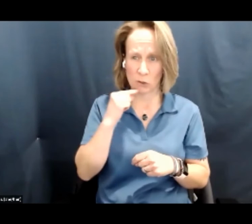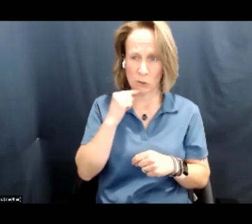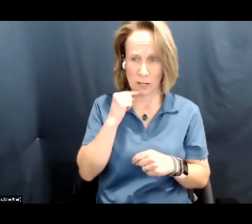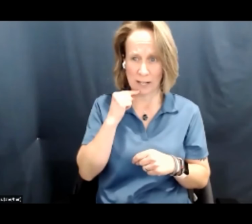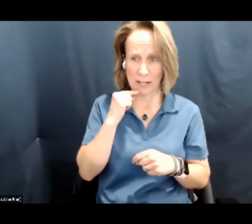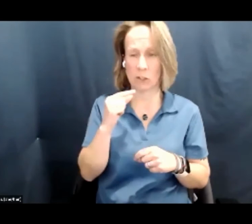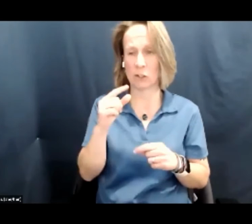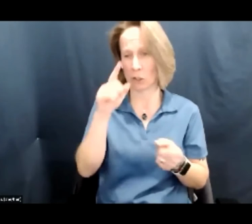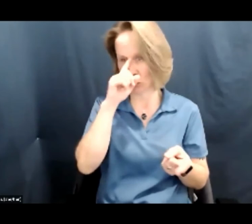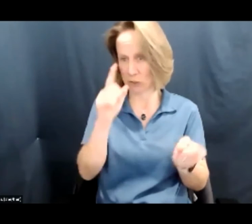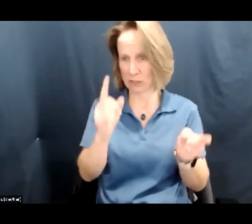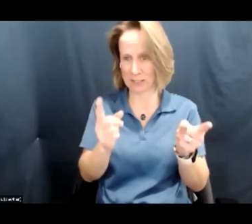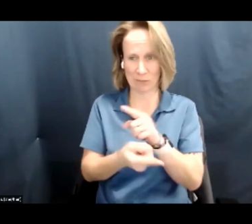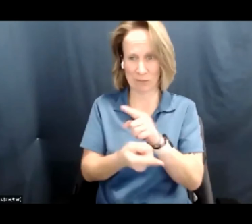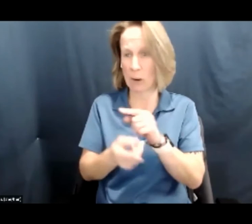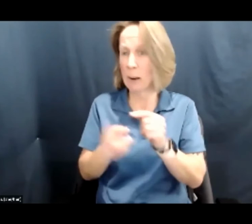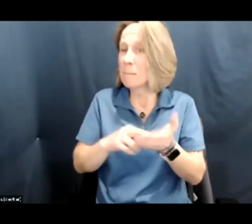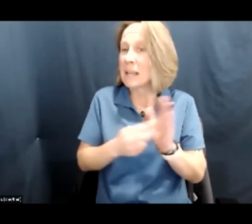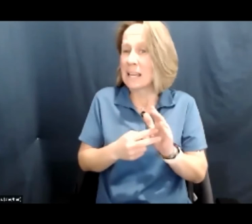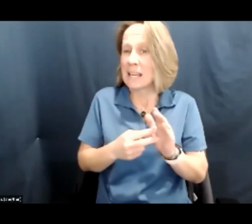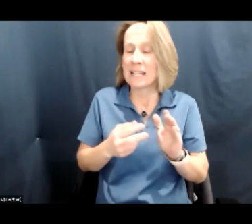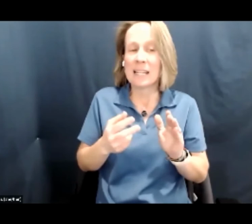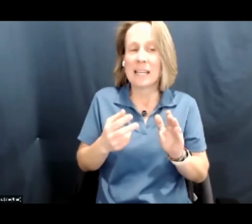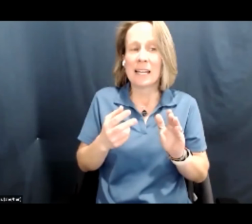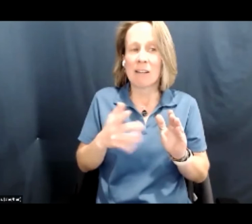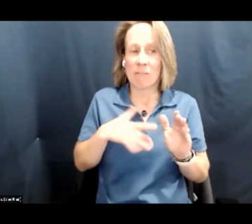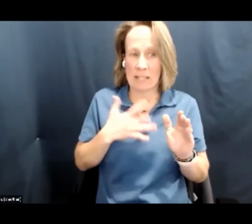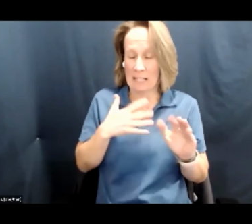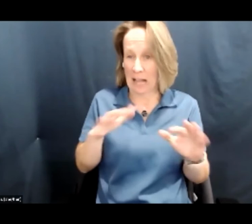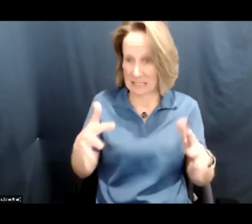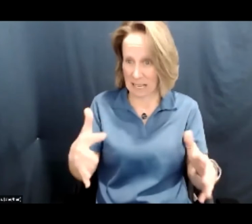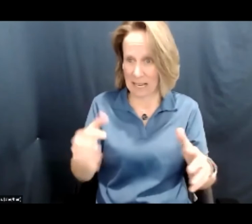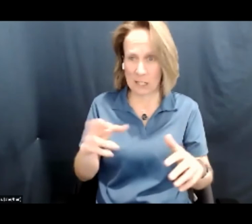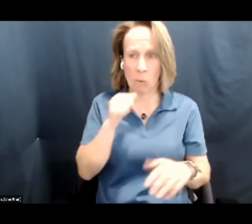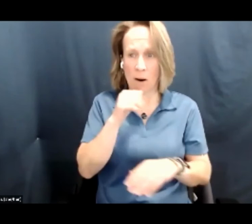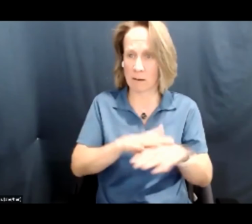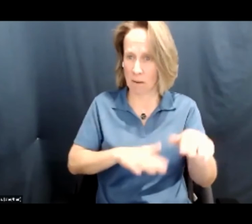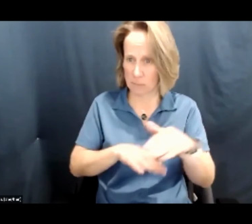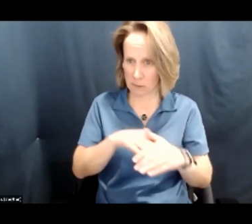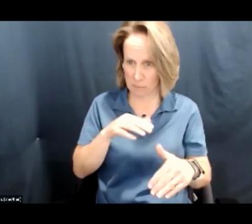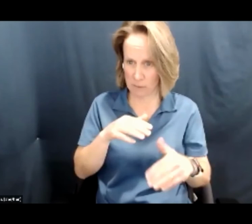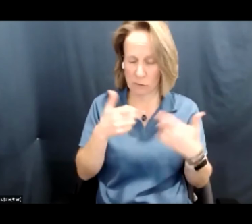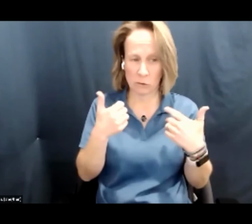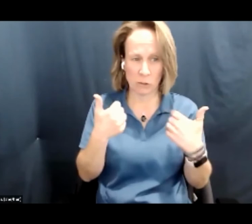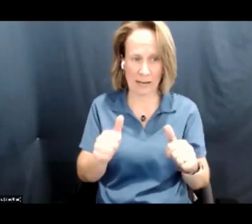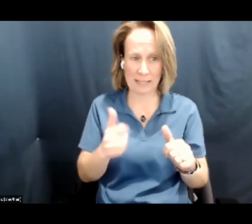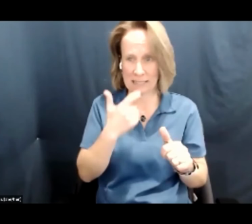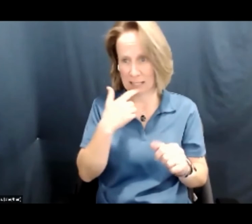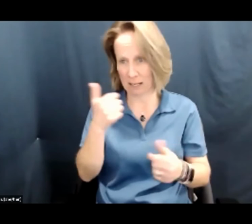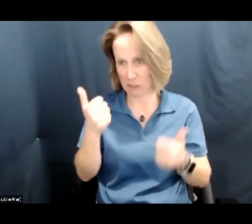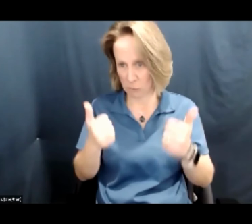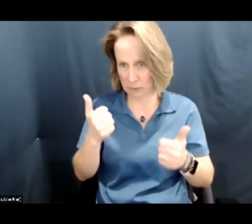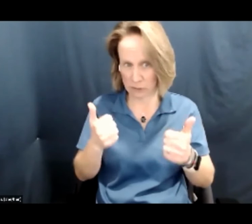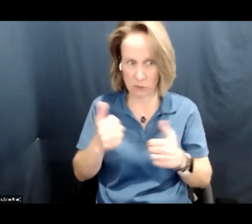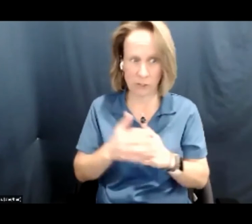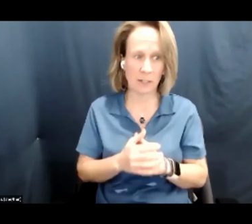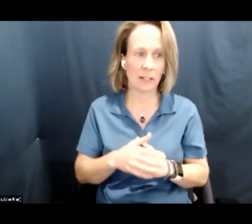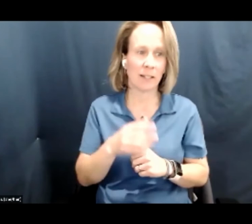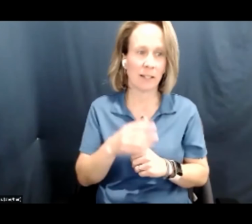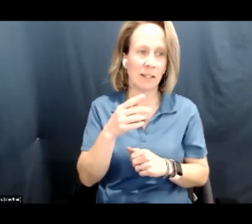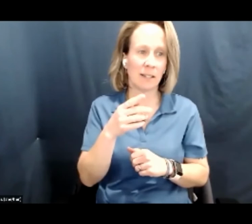or discomfort regarding one's sex assigned at birth. And this image here is from BuzzFeed. BuzzFeed did